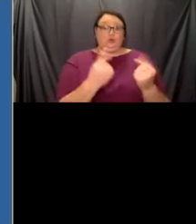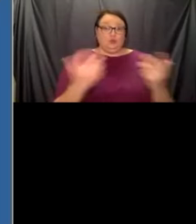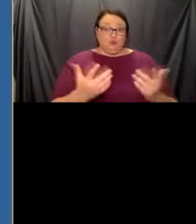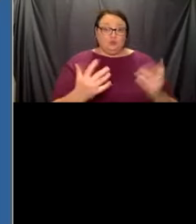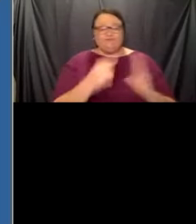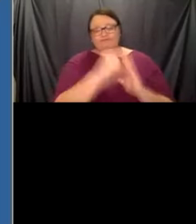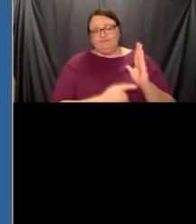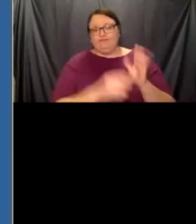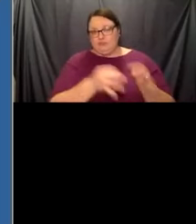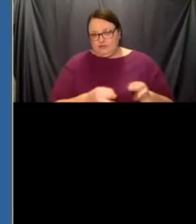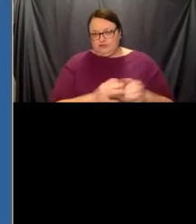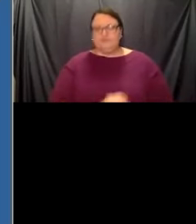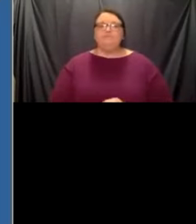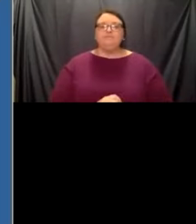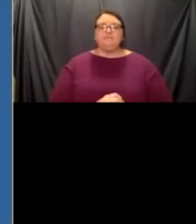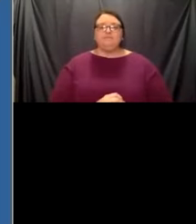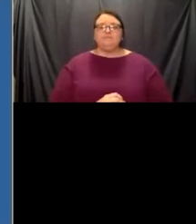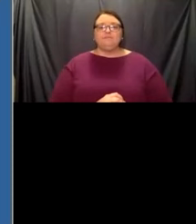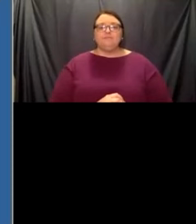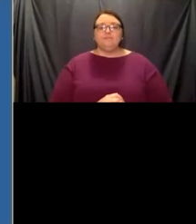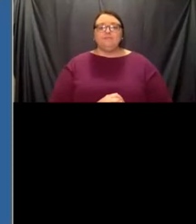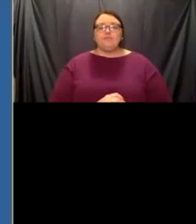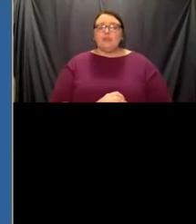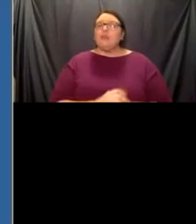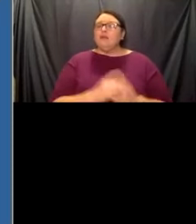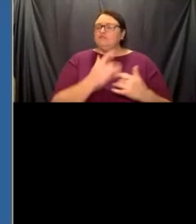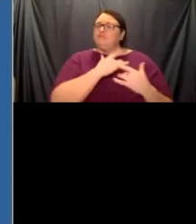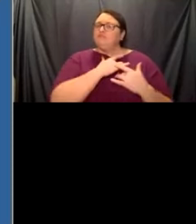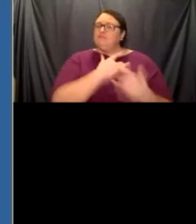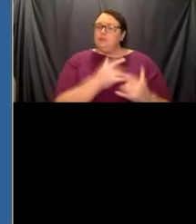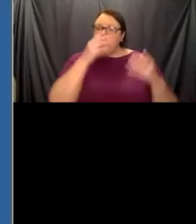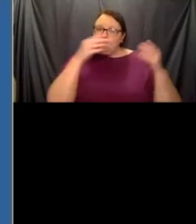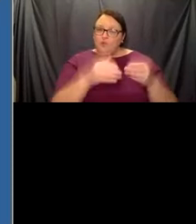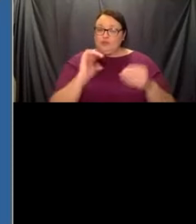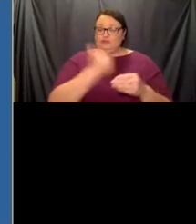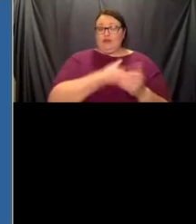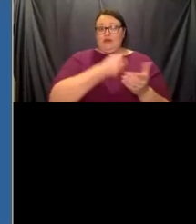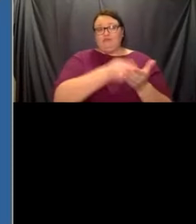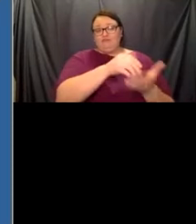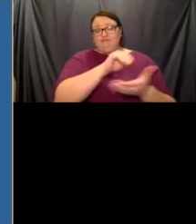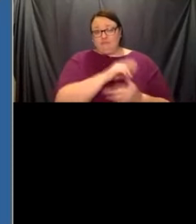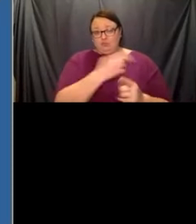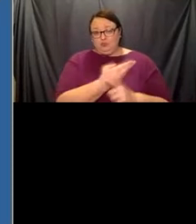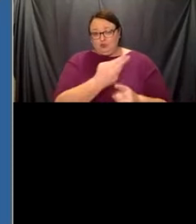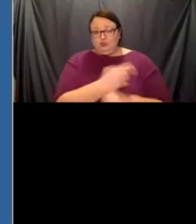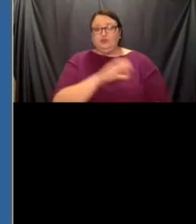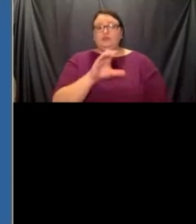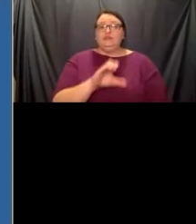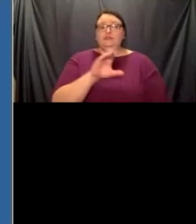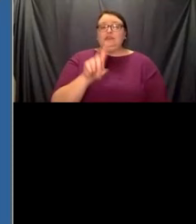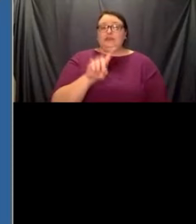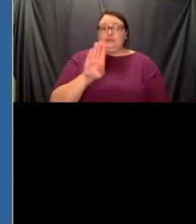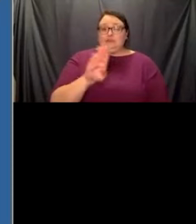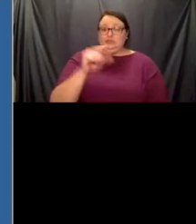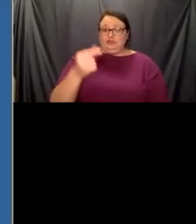enero al 1 de diciembre. Y nuestro CAPER, informe CAPER, vence